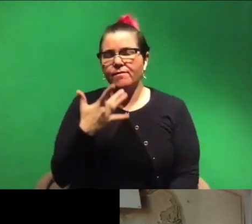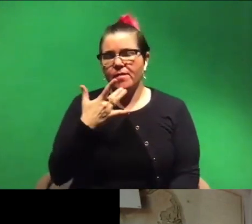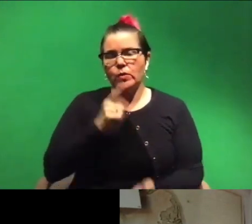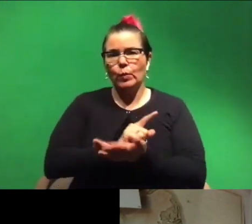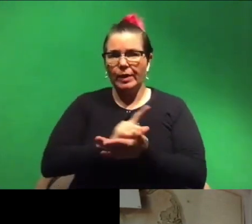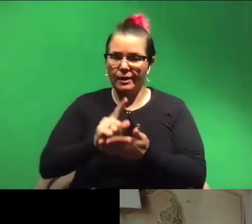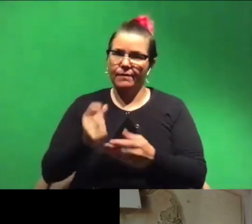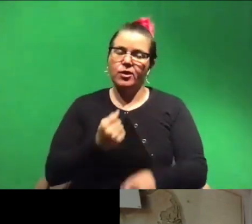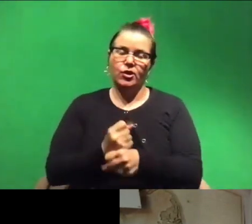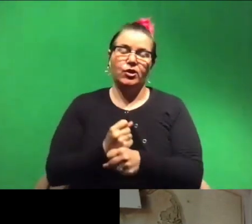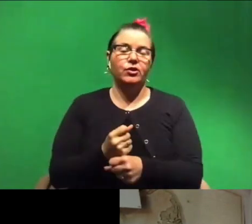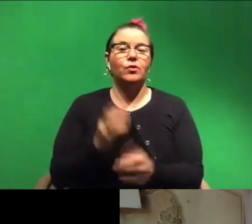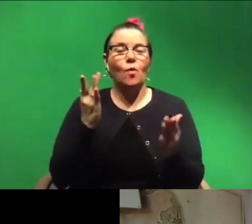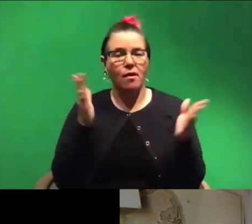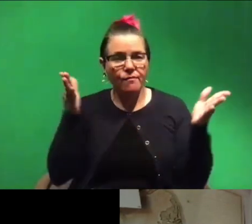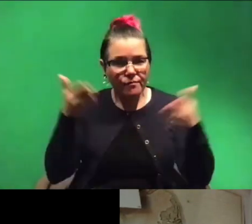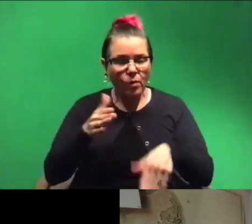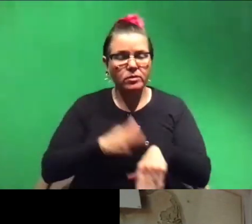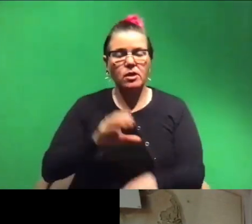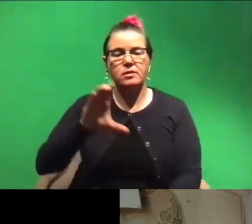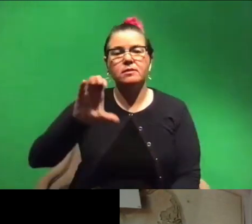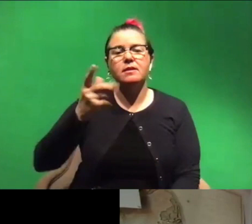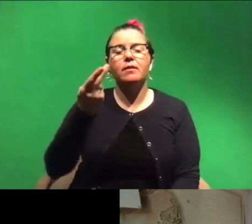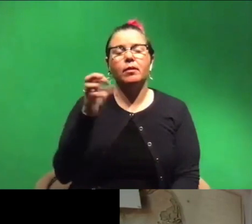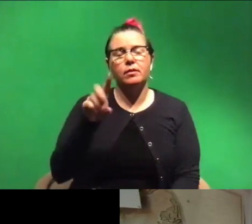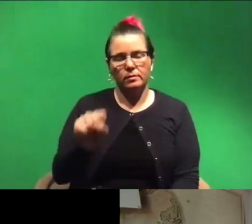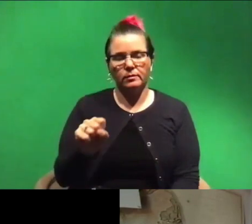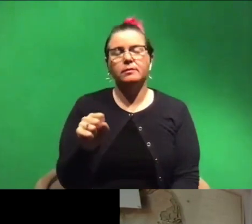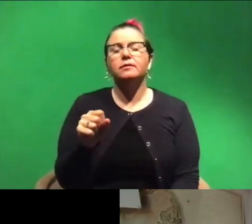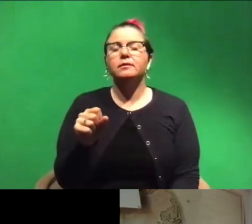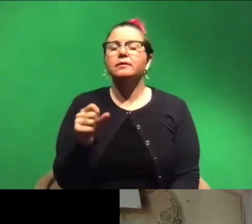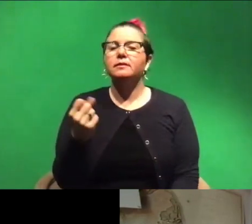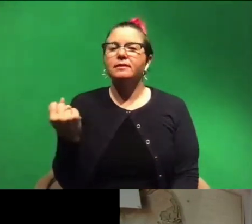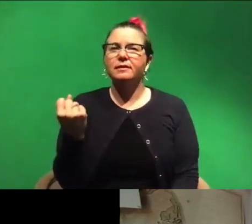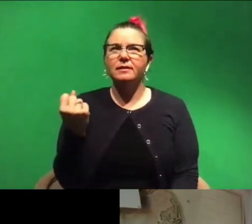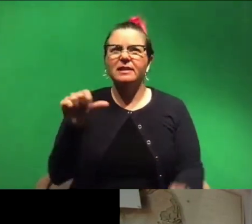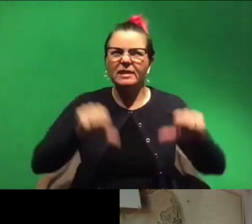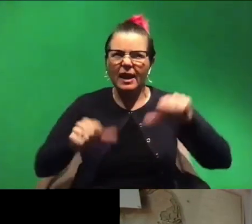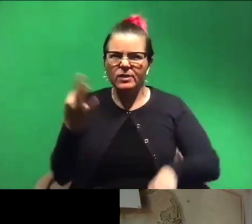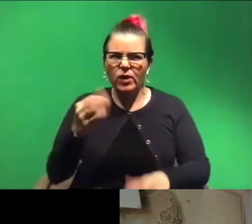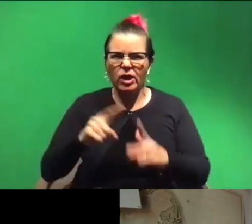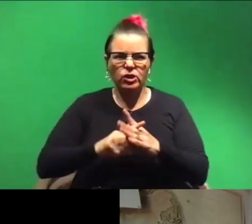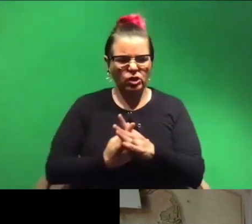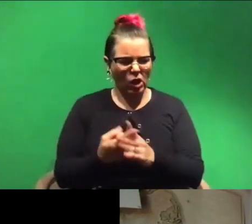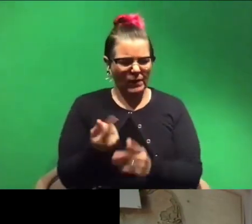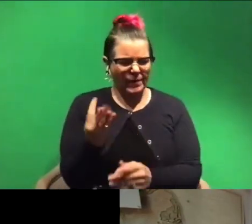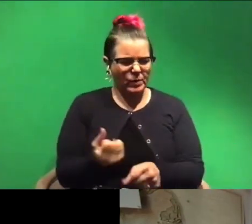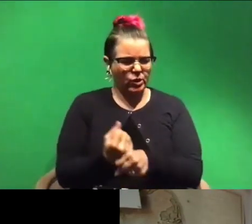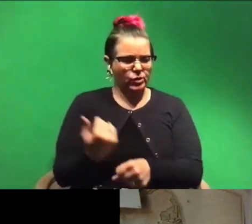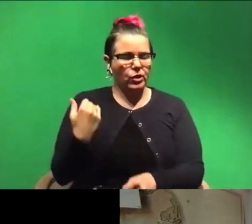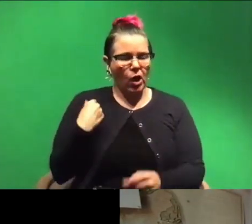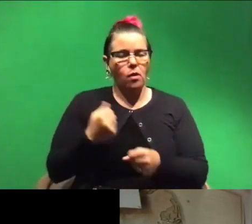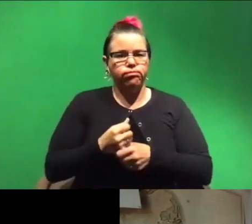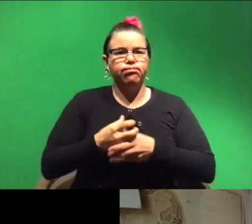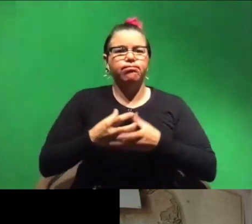the year because we focus all on cephalopods. It's something that Science Friday started a number of years ago and has grown,